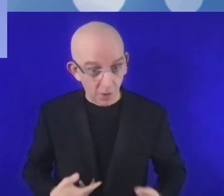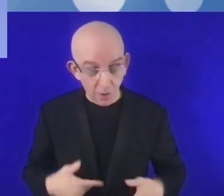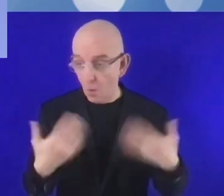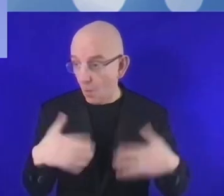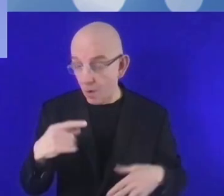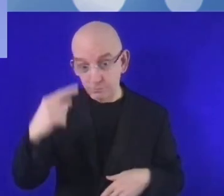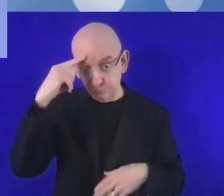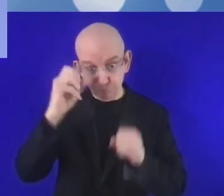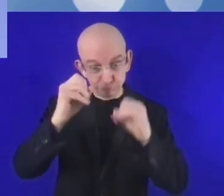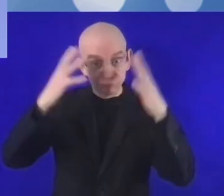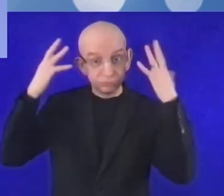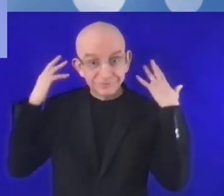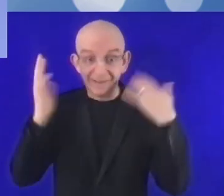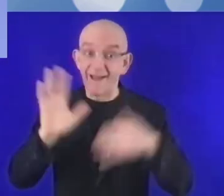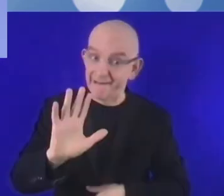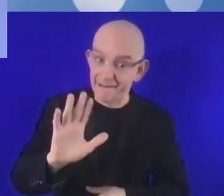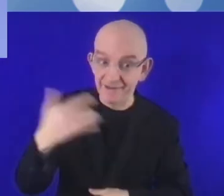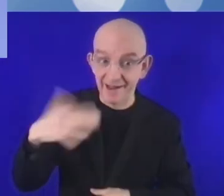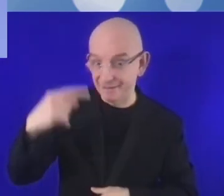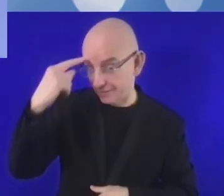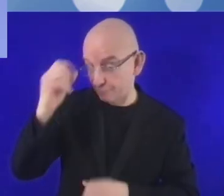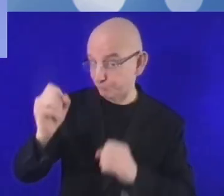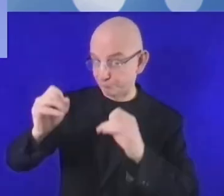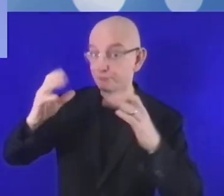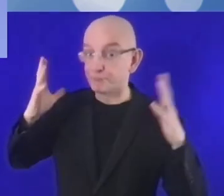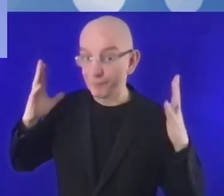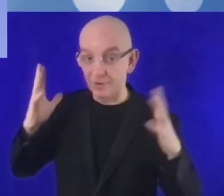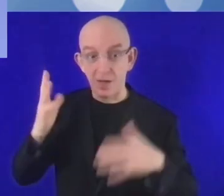what you listen to changes you biologically.